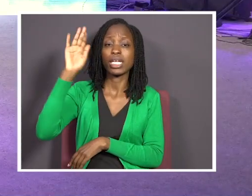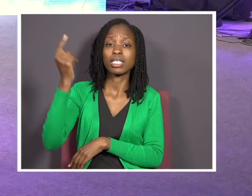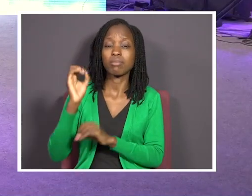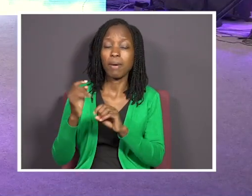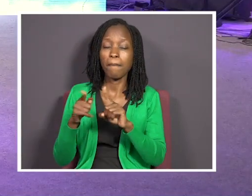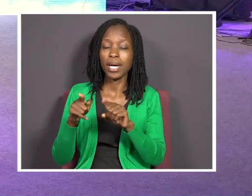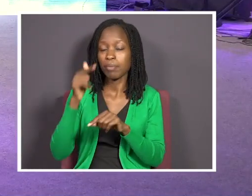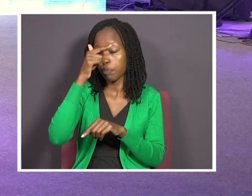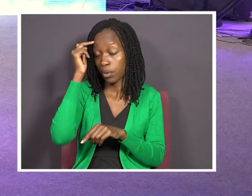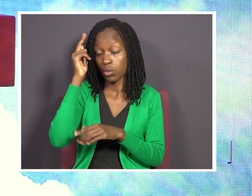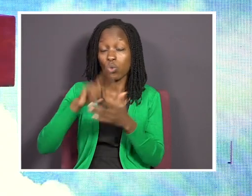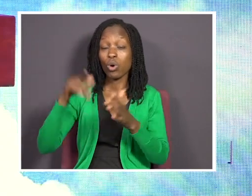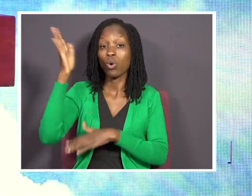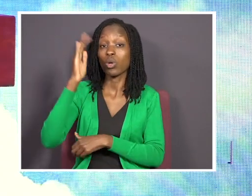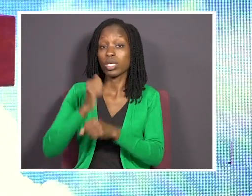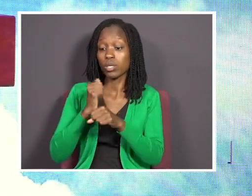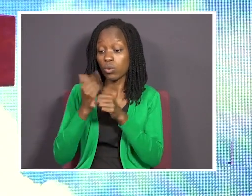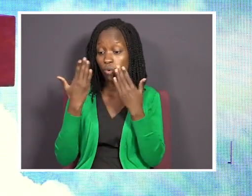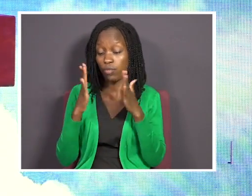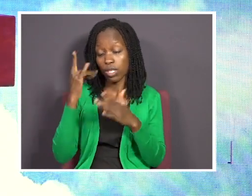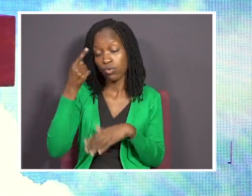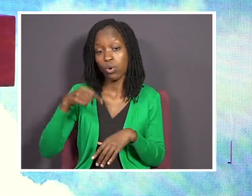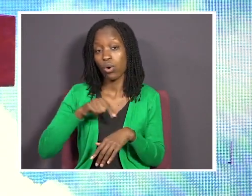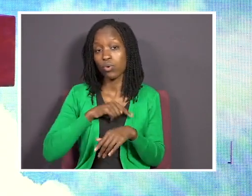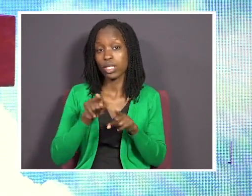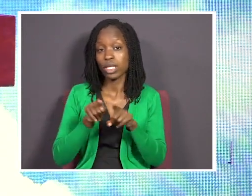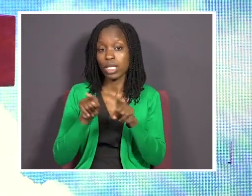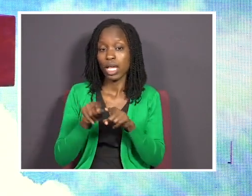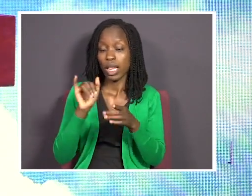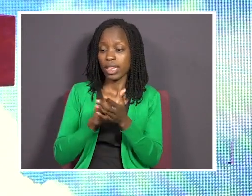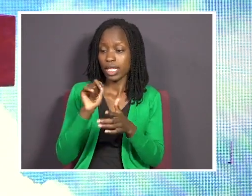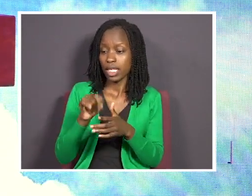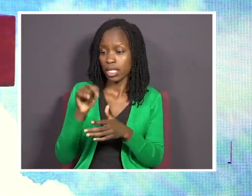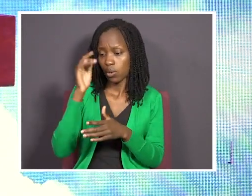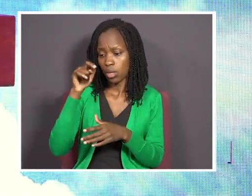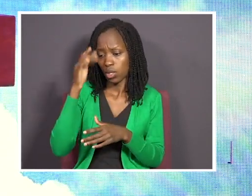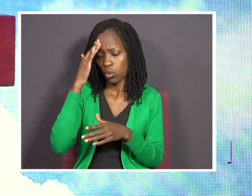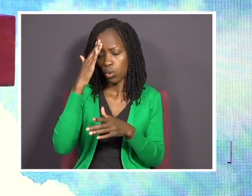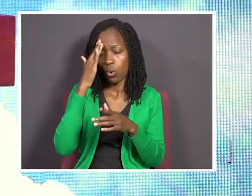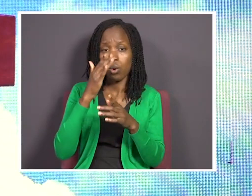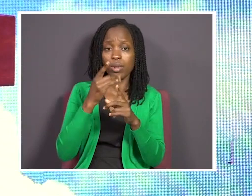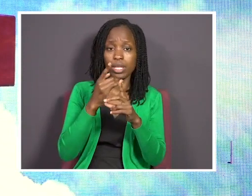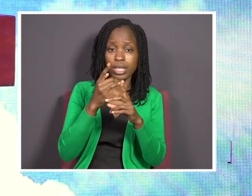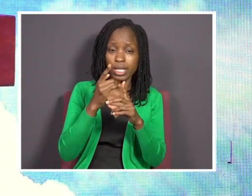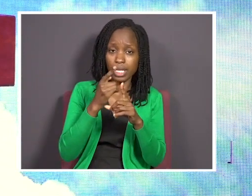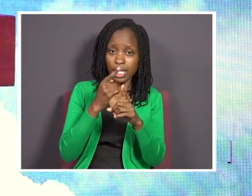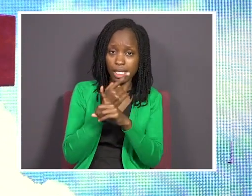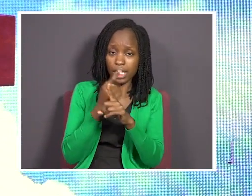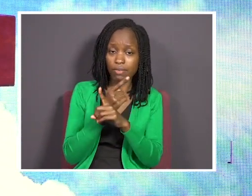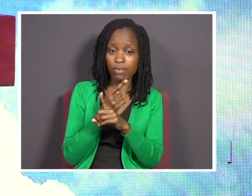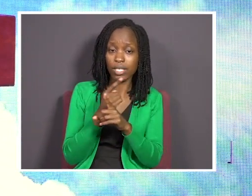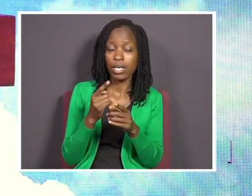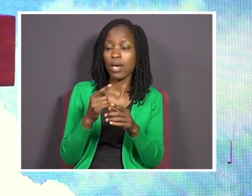because of what he has done. And this needs to be differentiated from thanksgiving. This kind of adoration